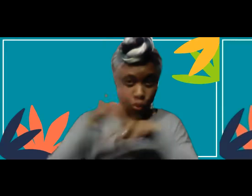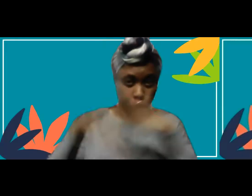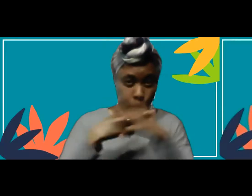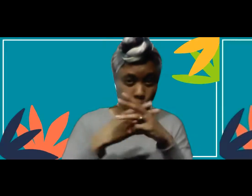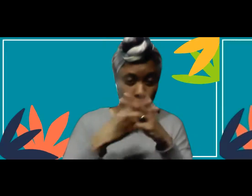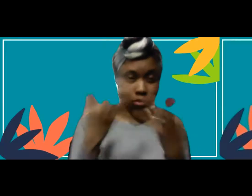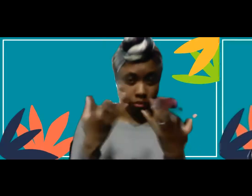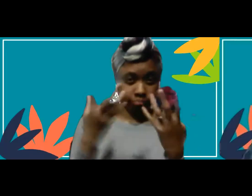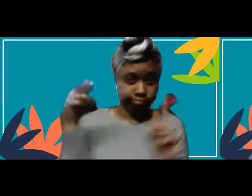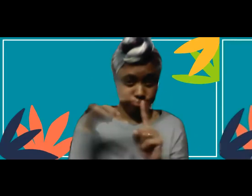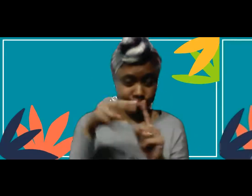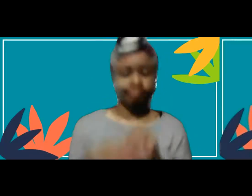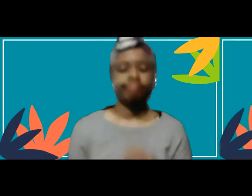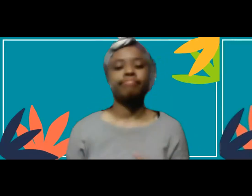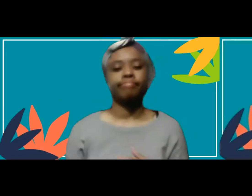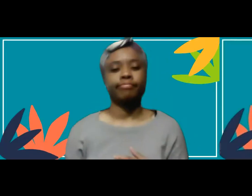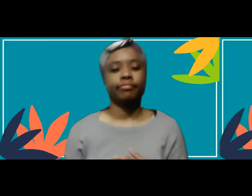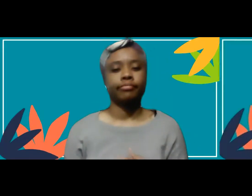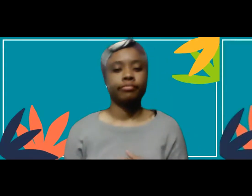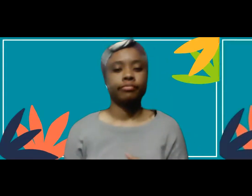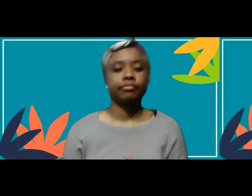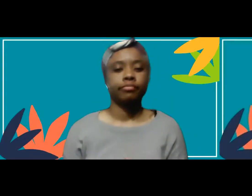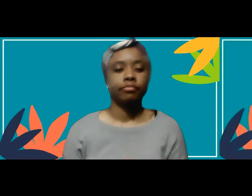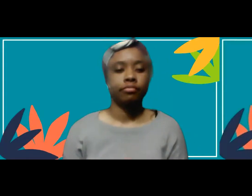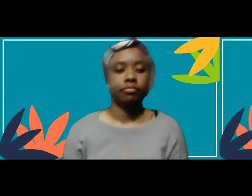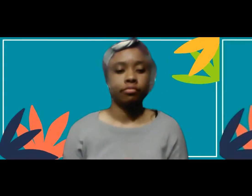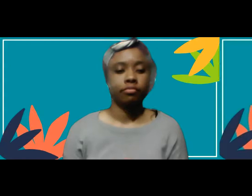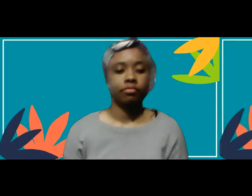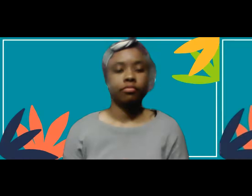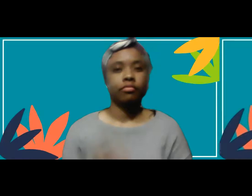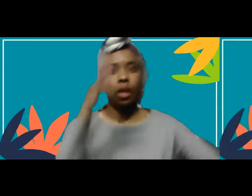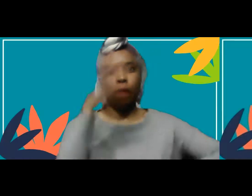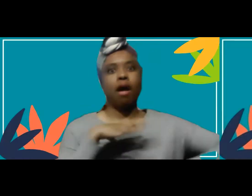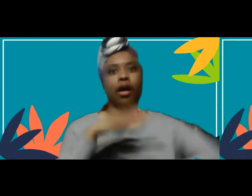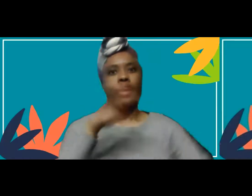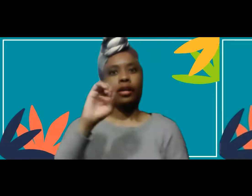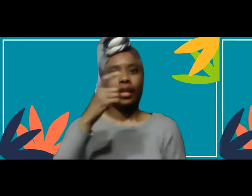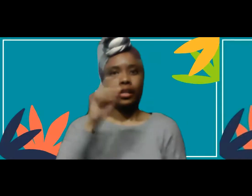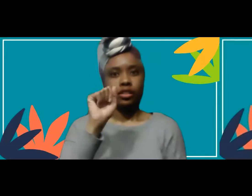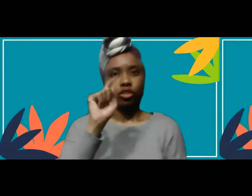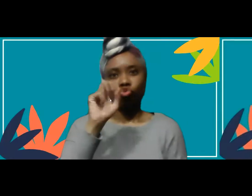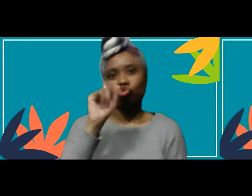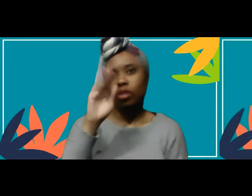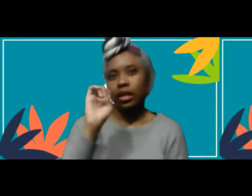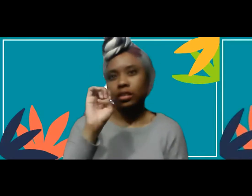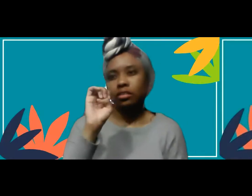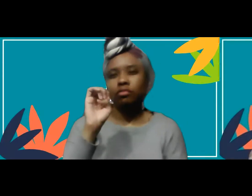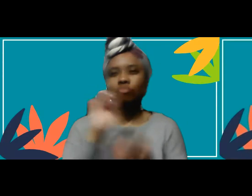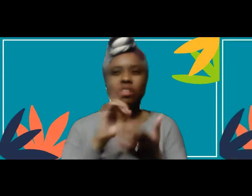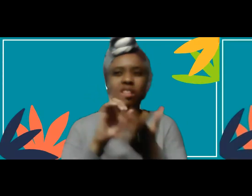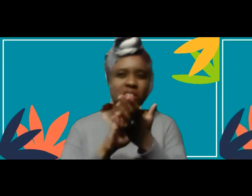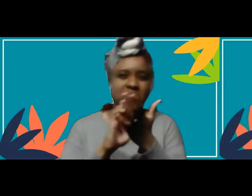as man camps and extractive industry, we recognize that the extractive industry